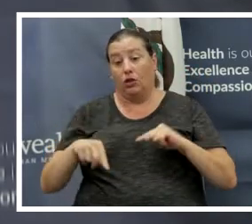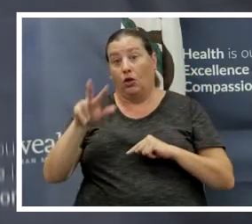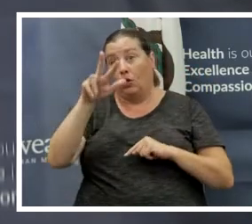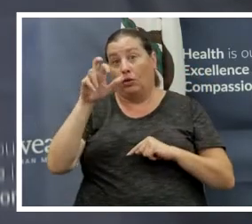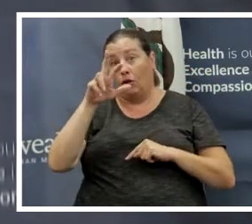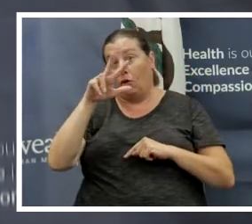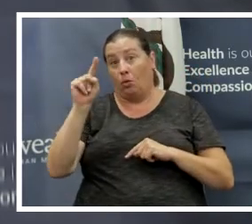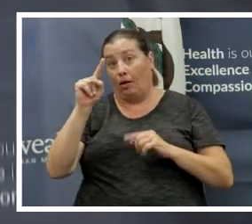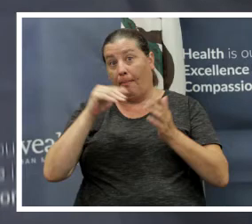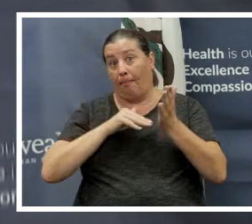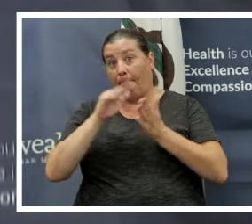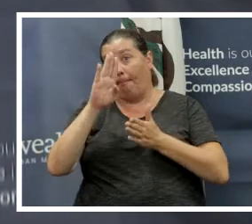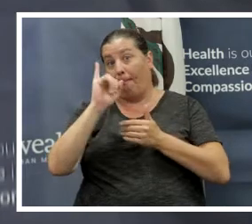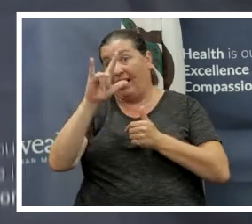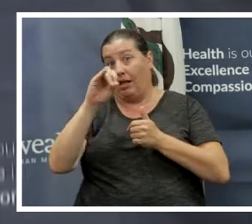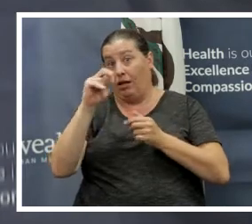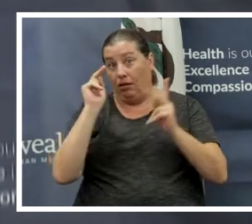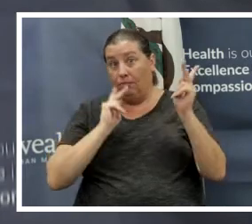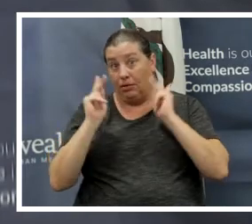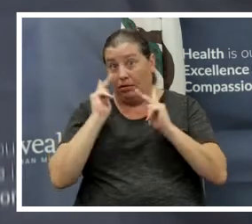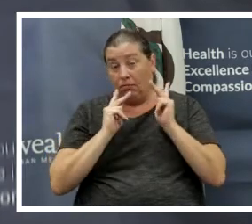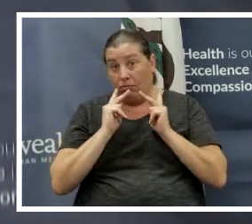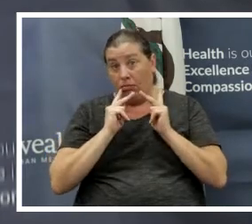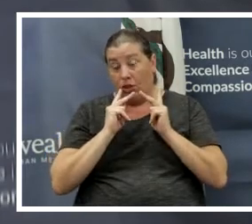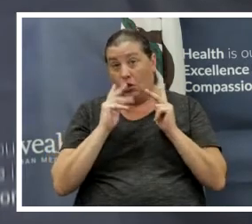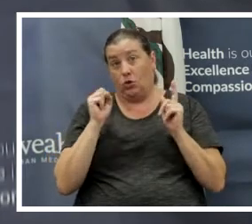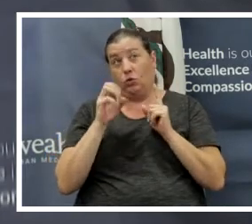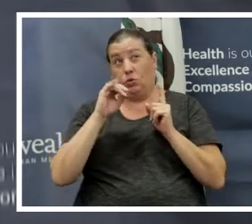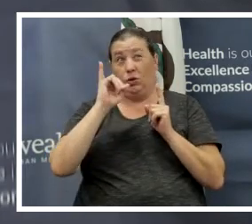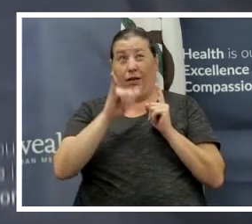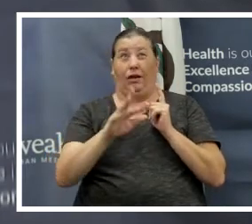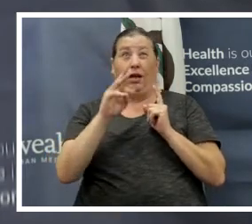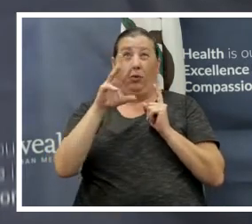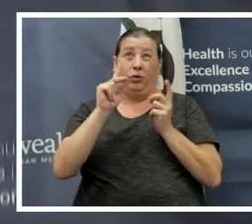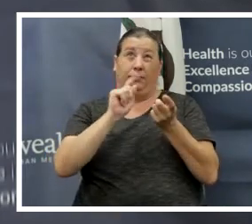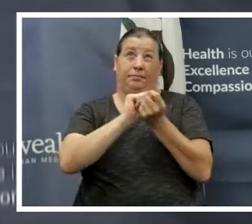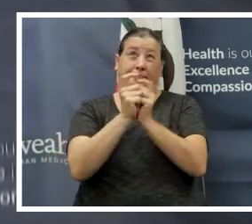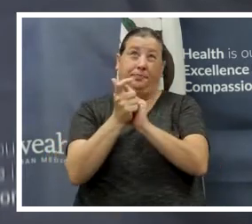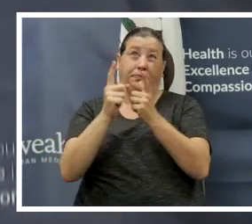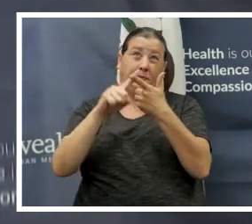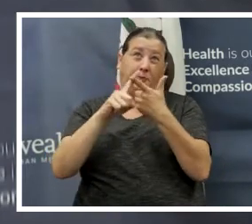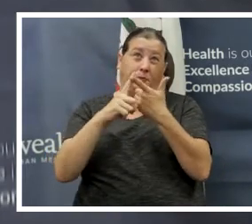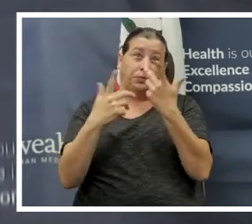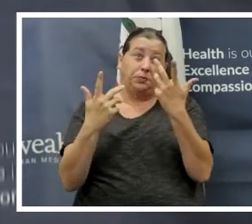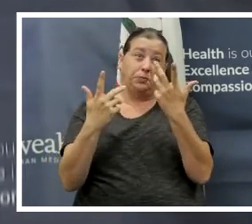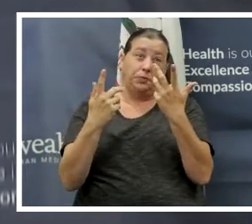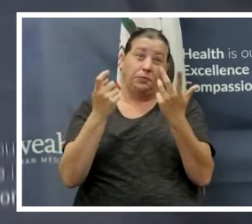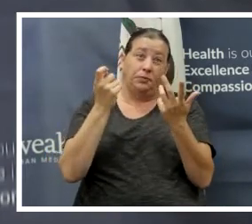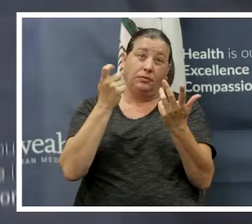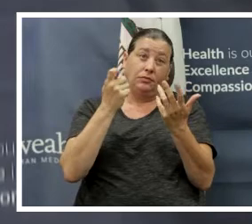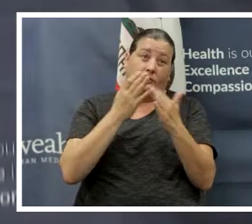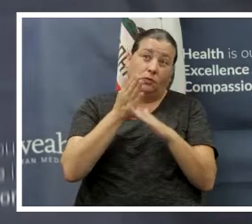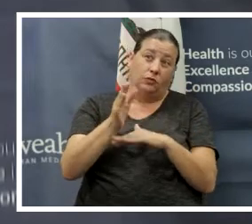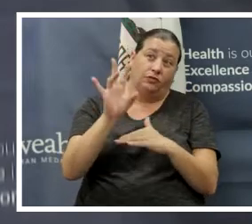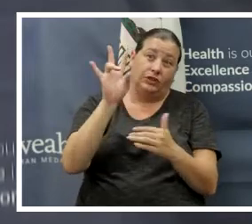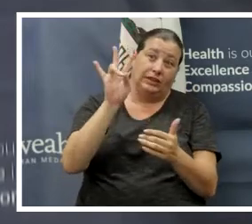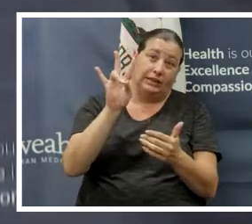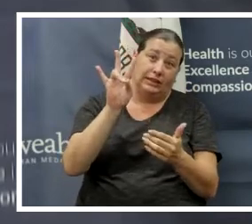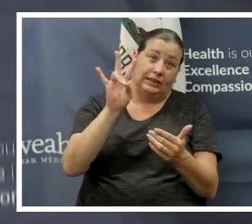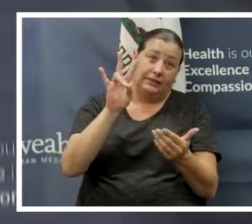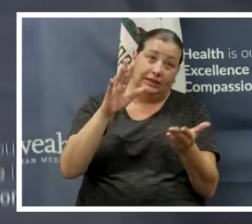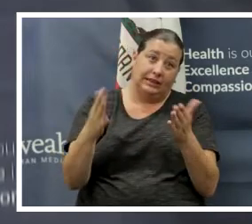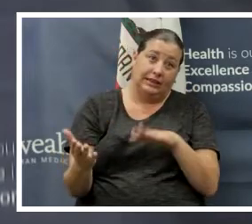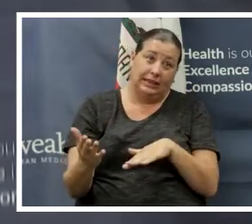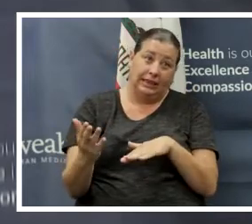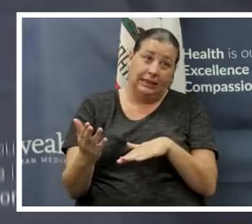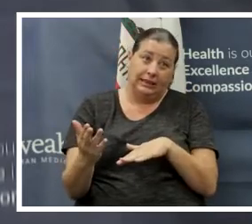people. So on the low end, that would translate into just a little over 7 deaths per 100,000 people